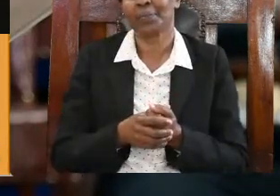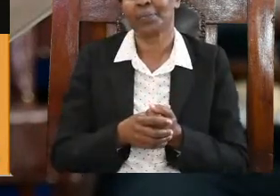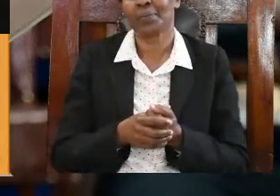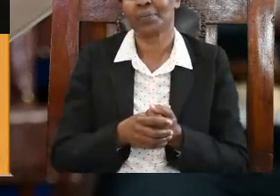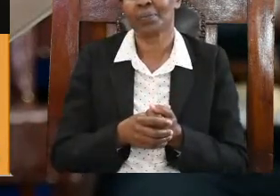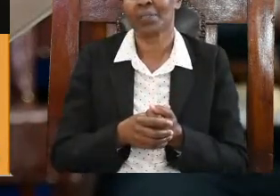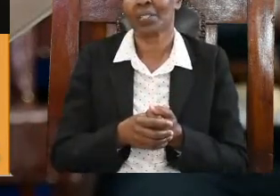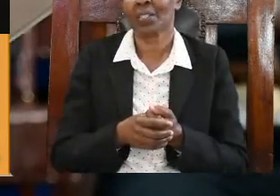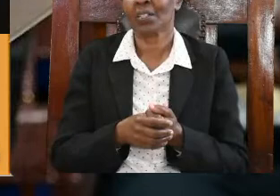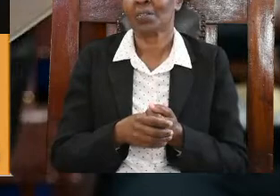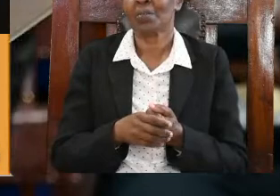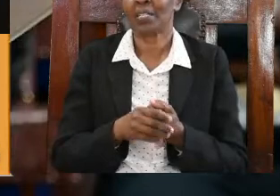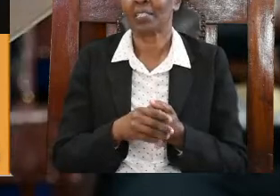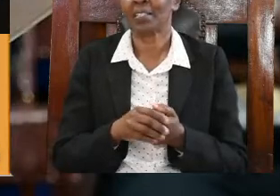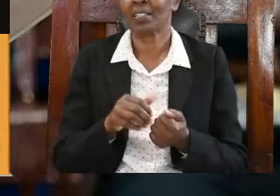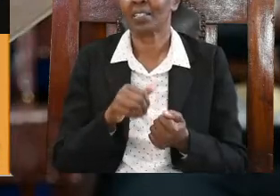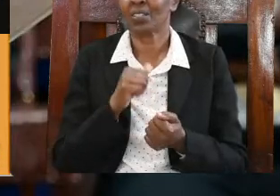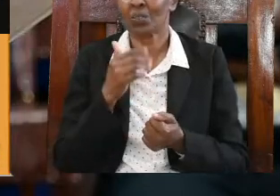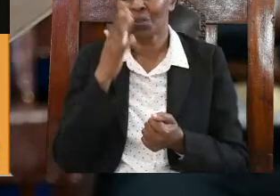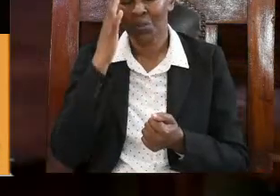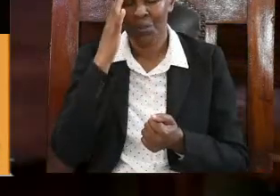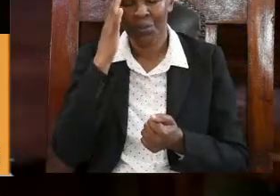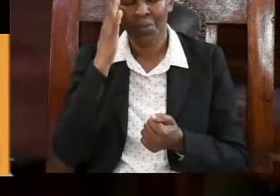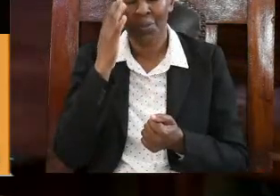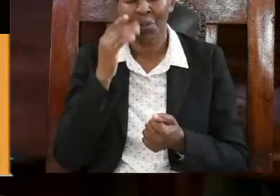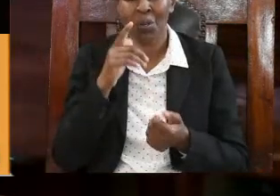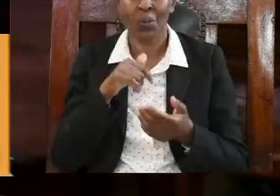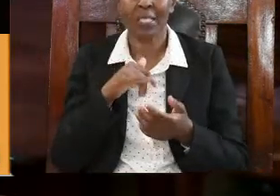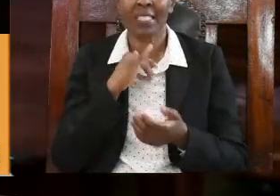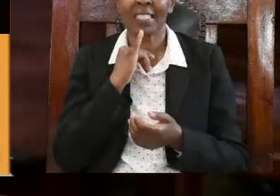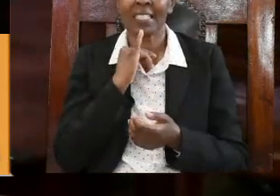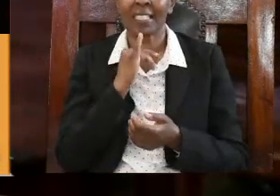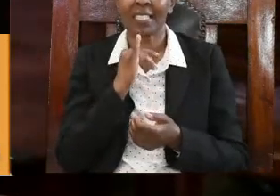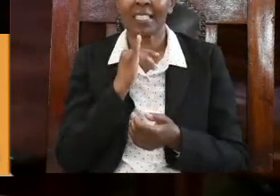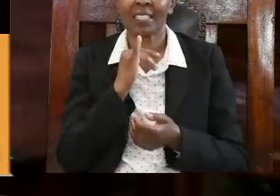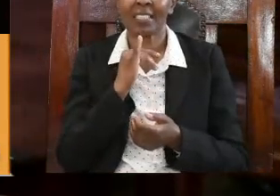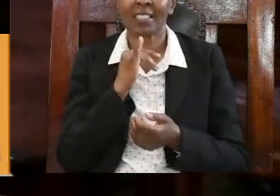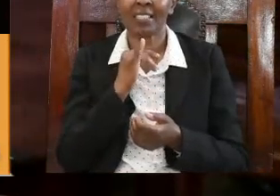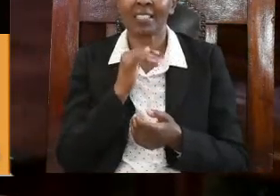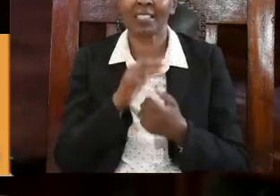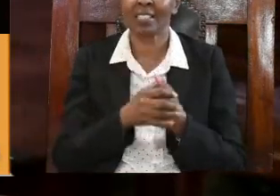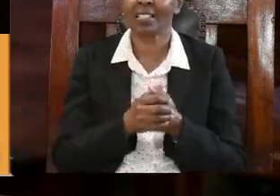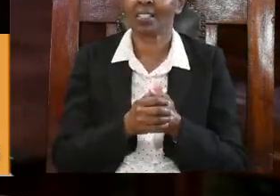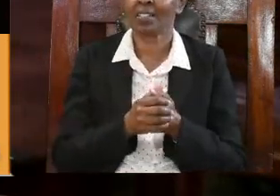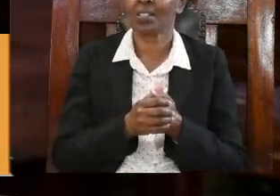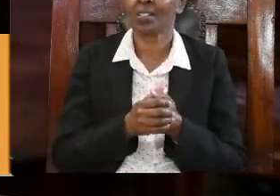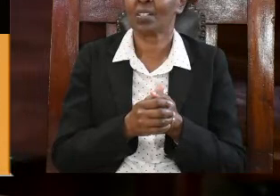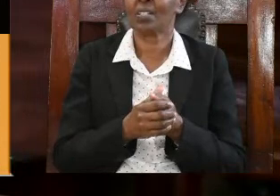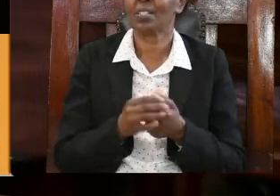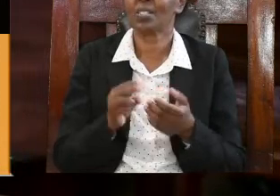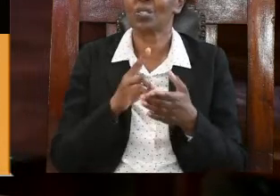You may not have a recognized title, and in a way that may be a weakness to people and may